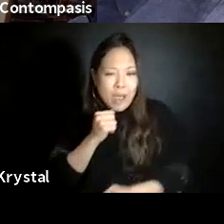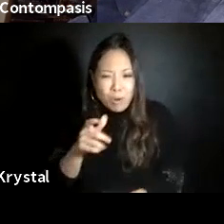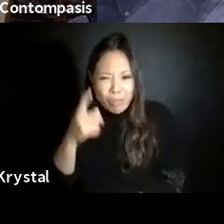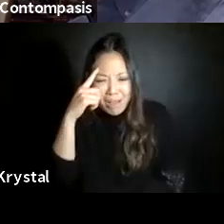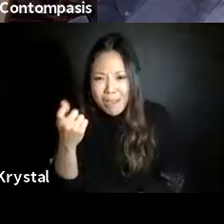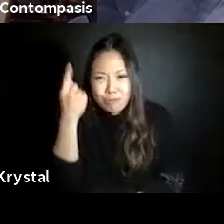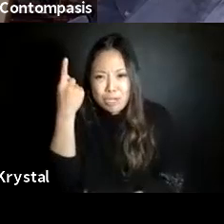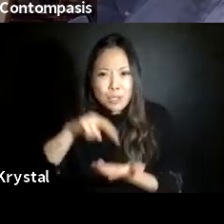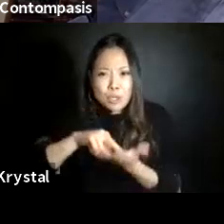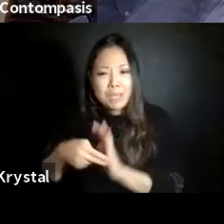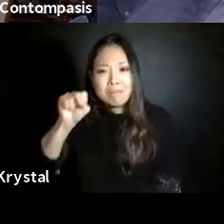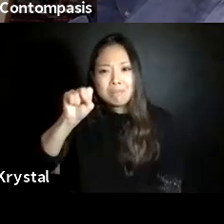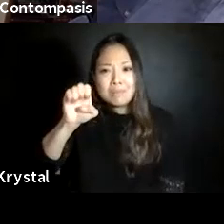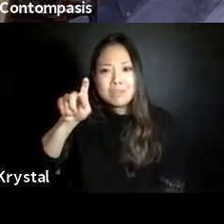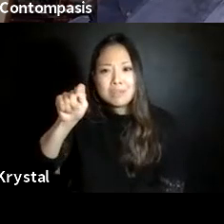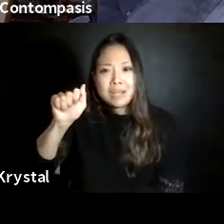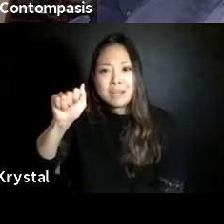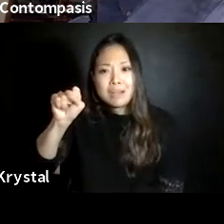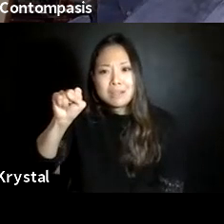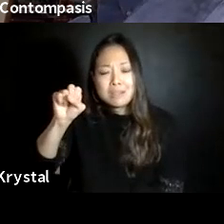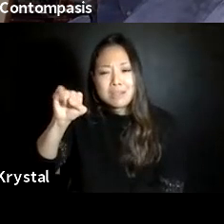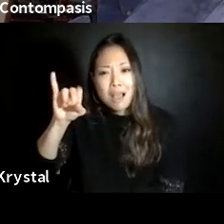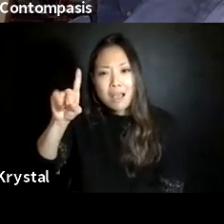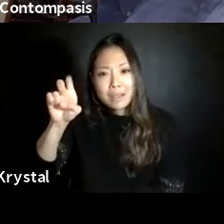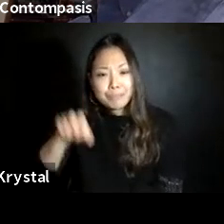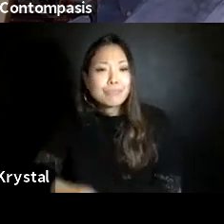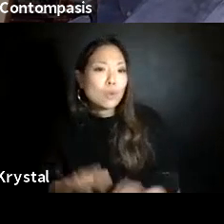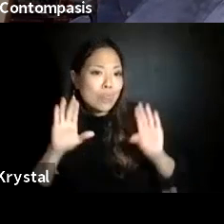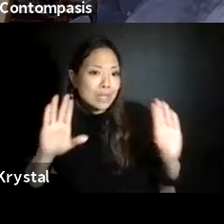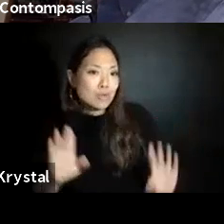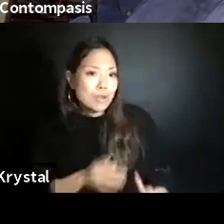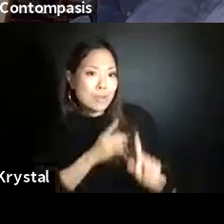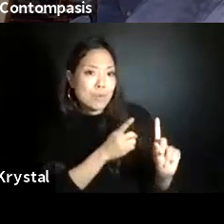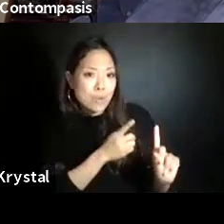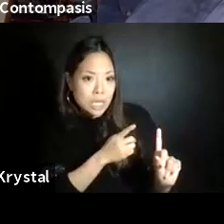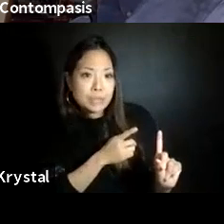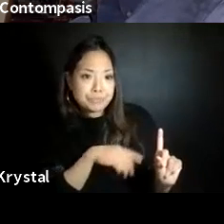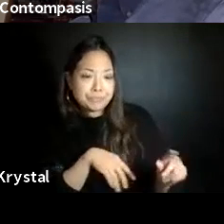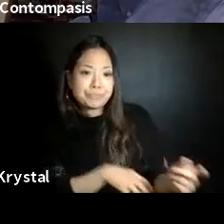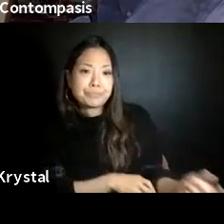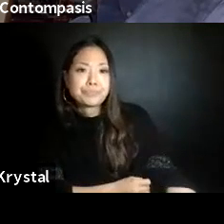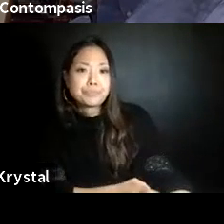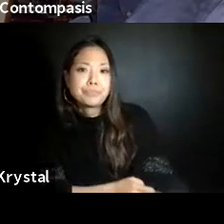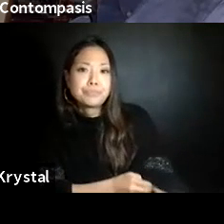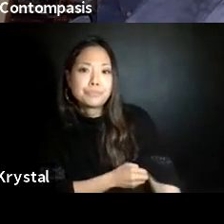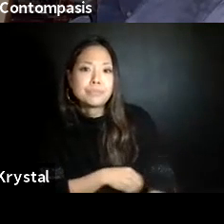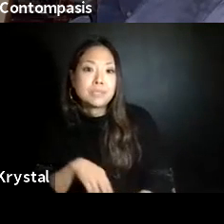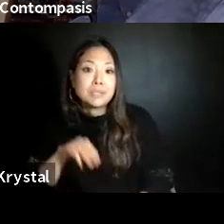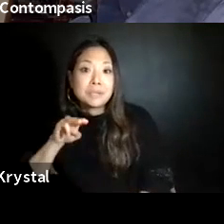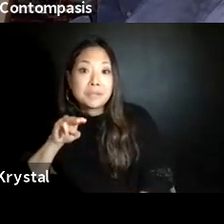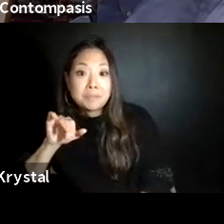aside. That's a great point. Ms. Garrett, you put the recommendation on the